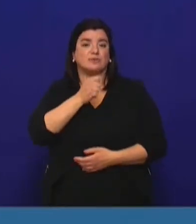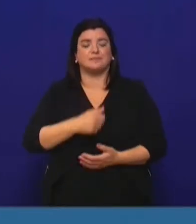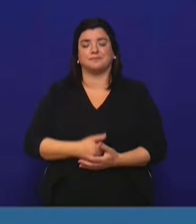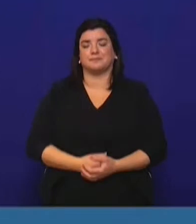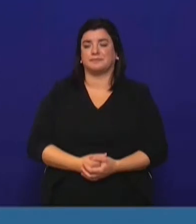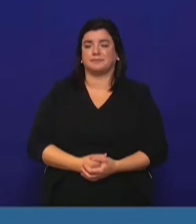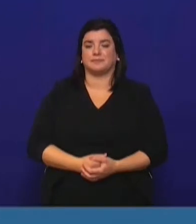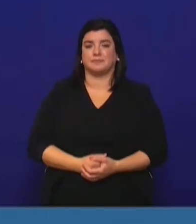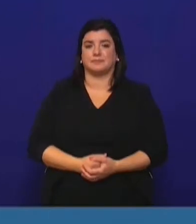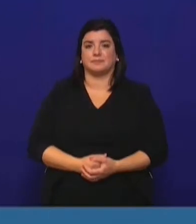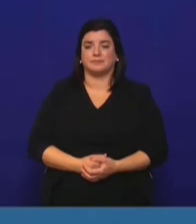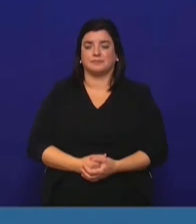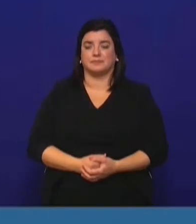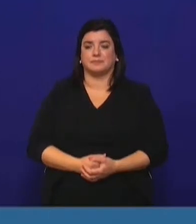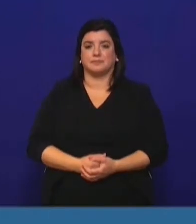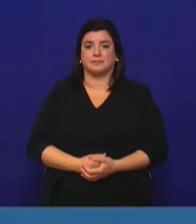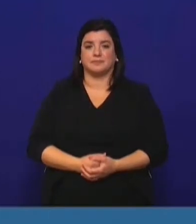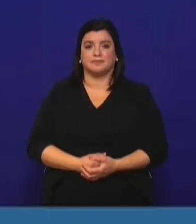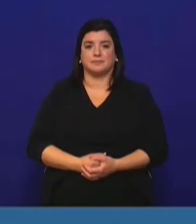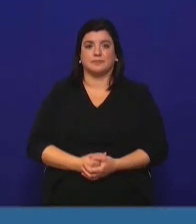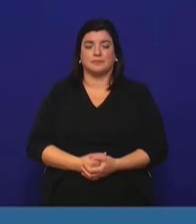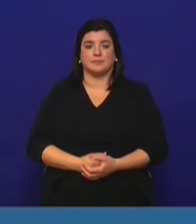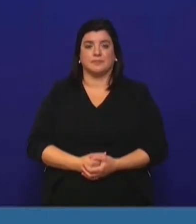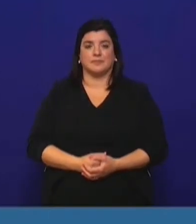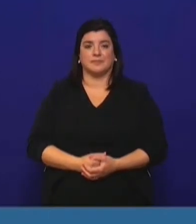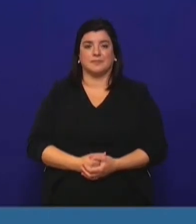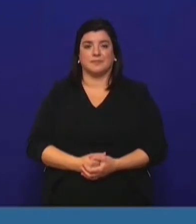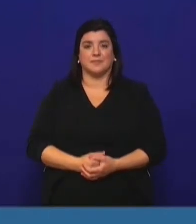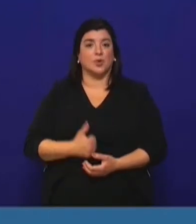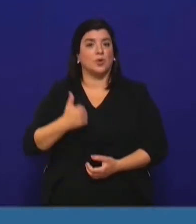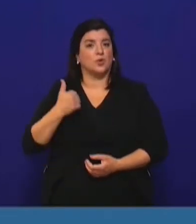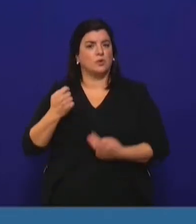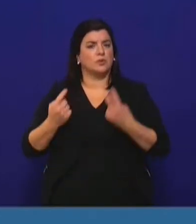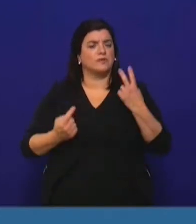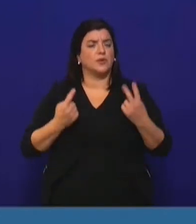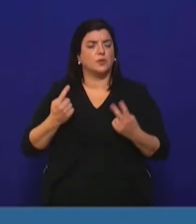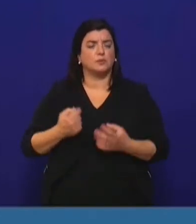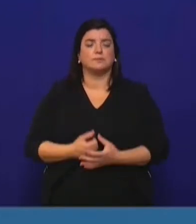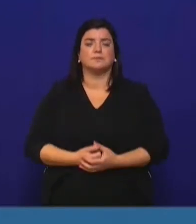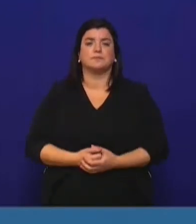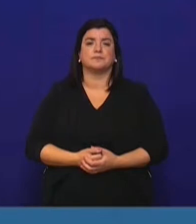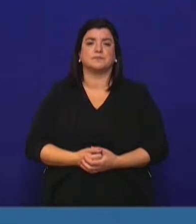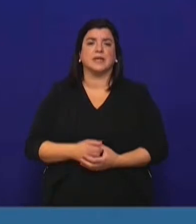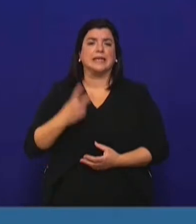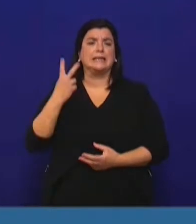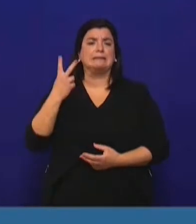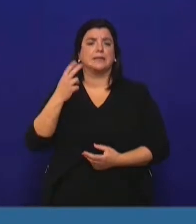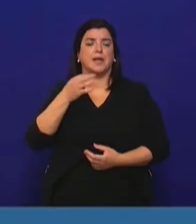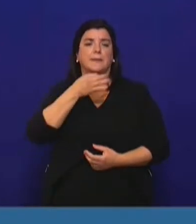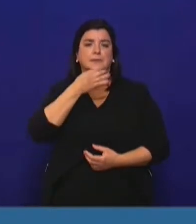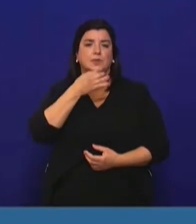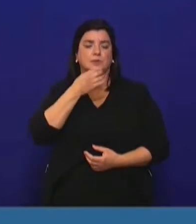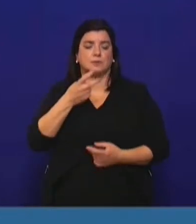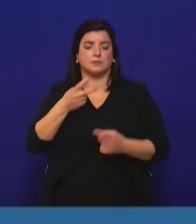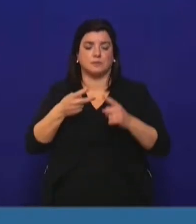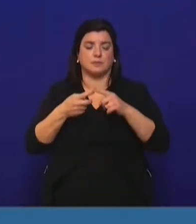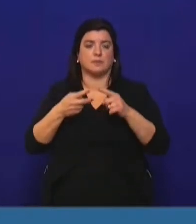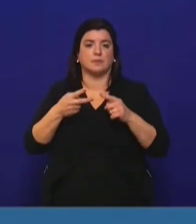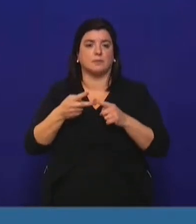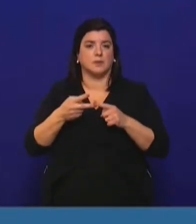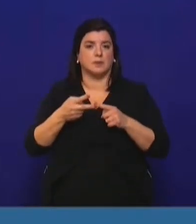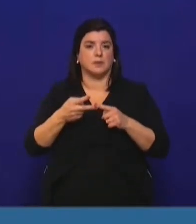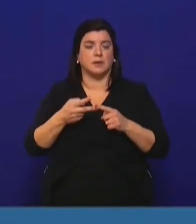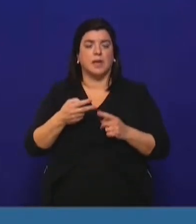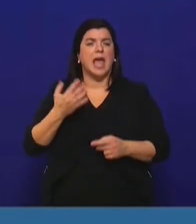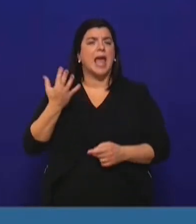Good afternoon, Professor Gauci. Laura Kalea from Malta today. I have 2 questions. The first is how many cases of the UK